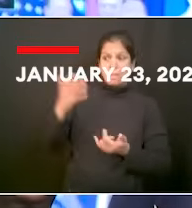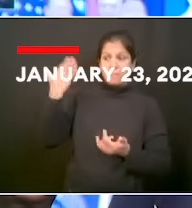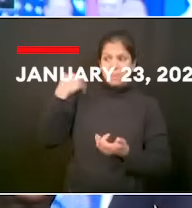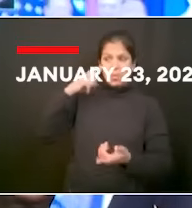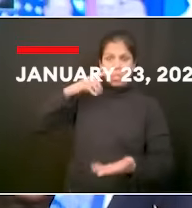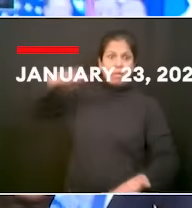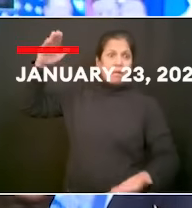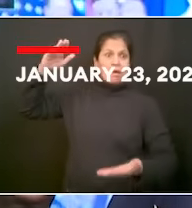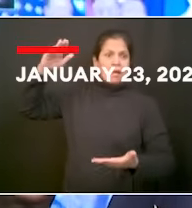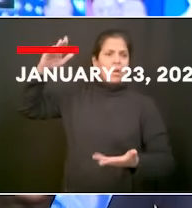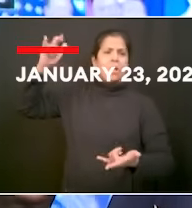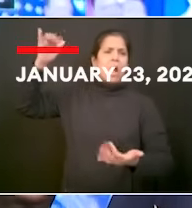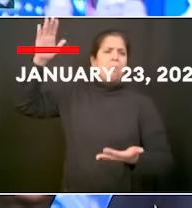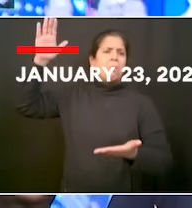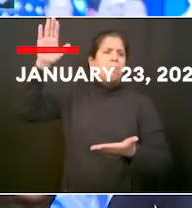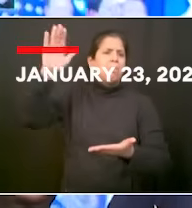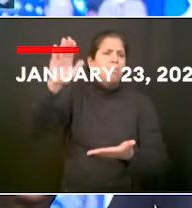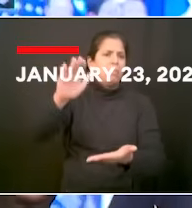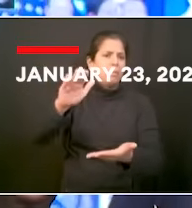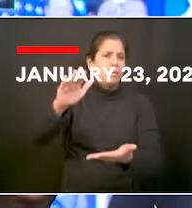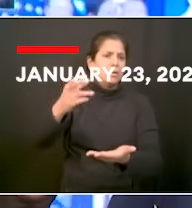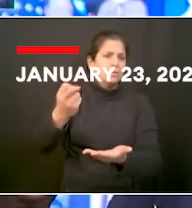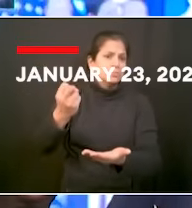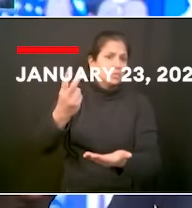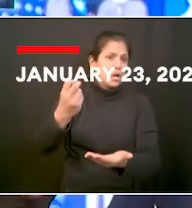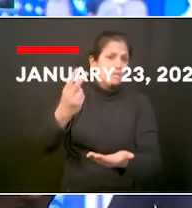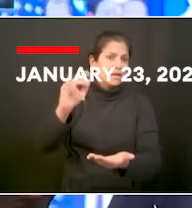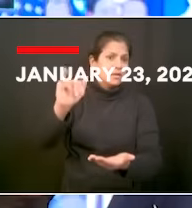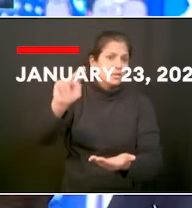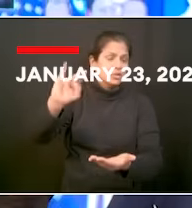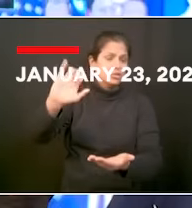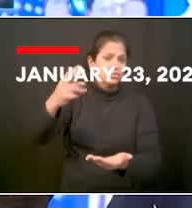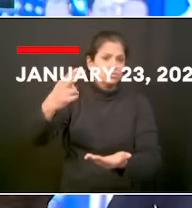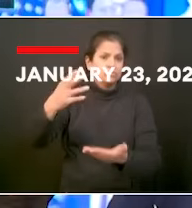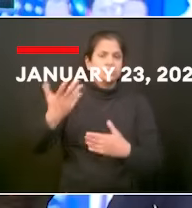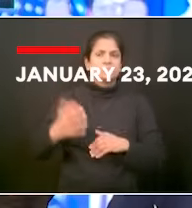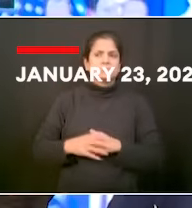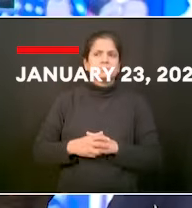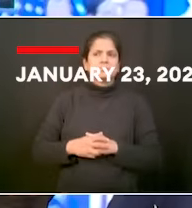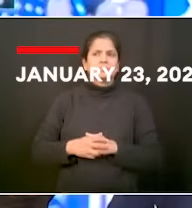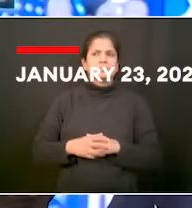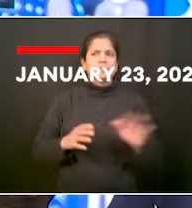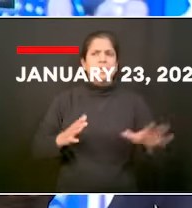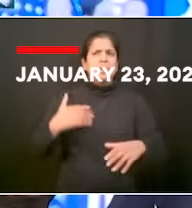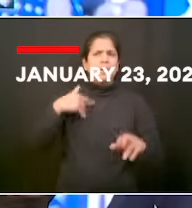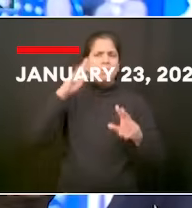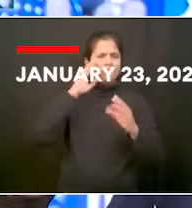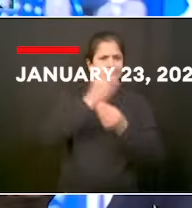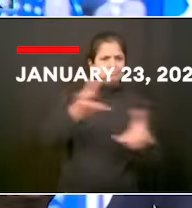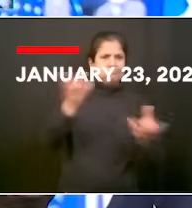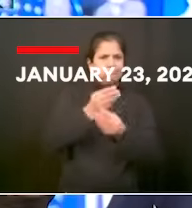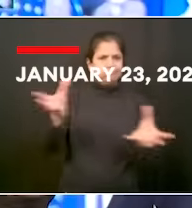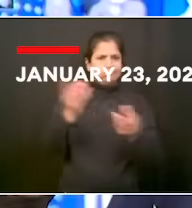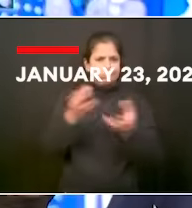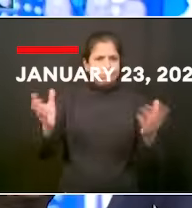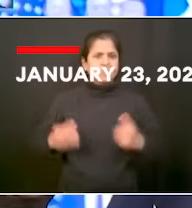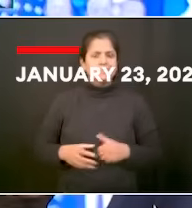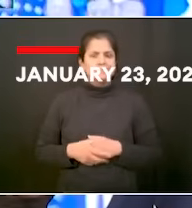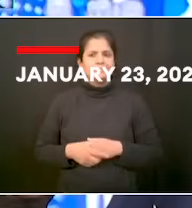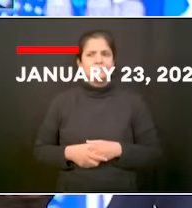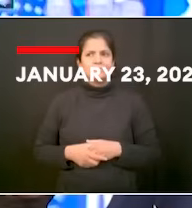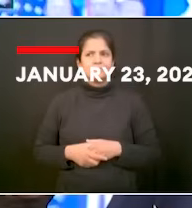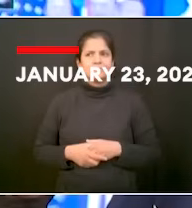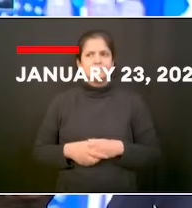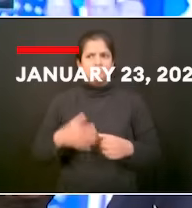message out there because I think that this is a time where we want to make sure that city workers have every ability